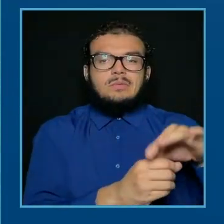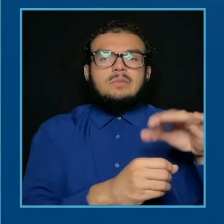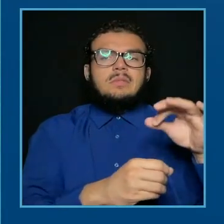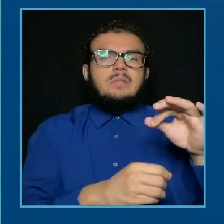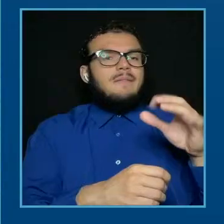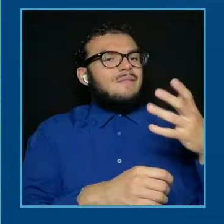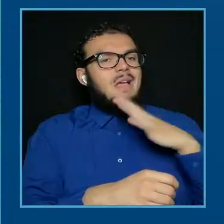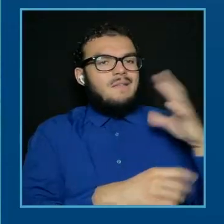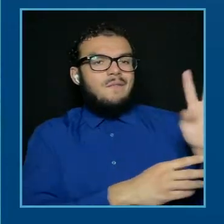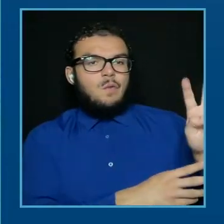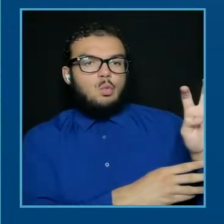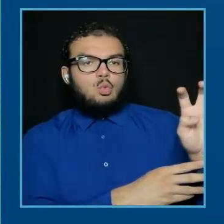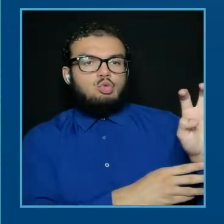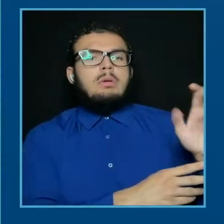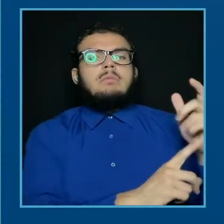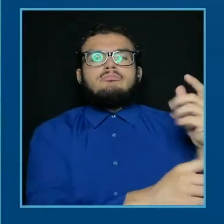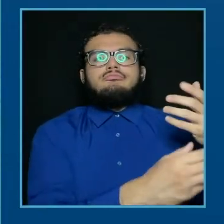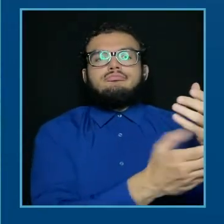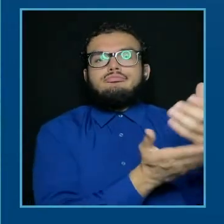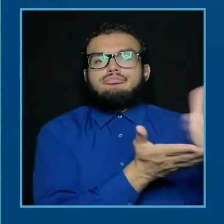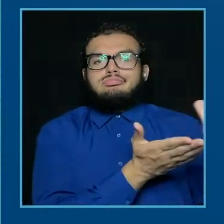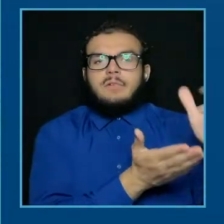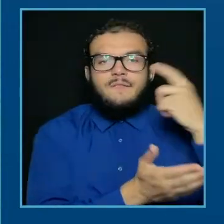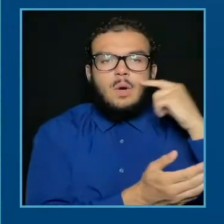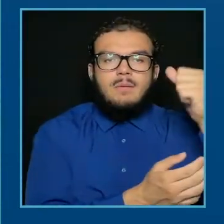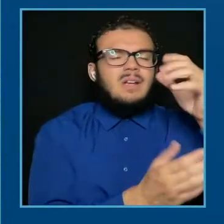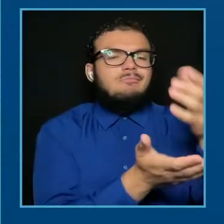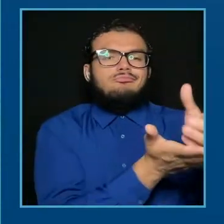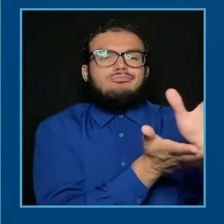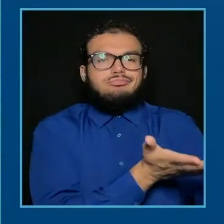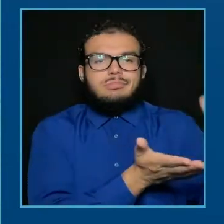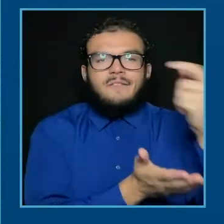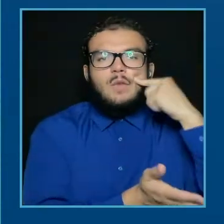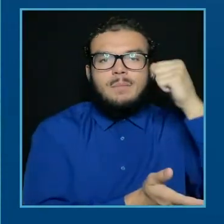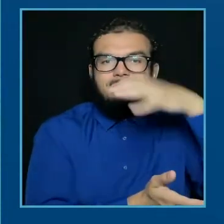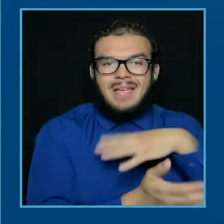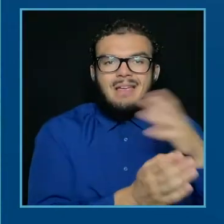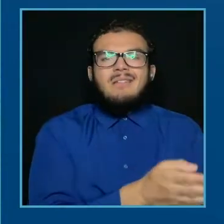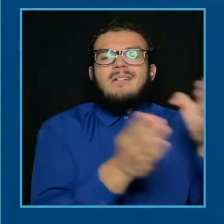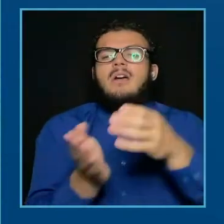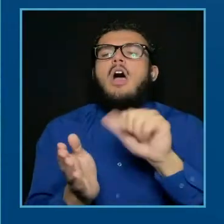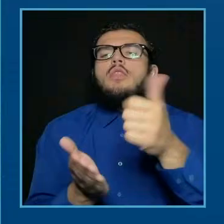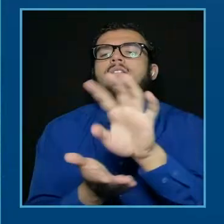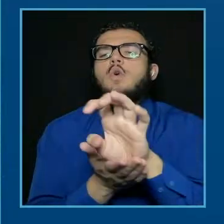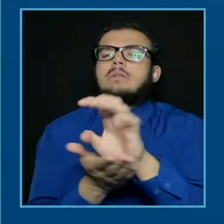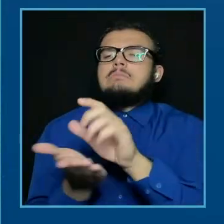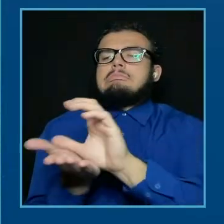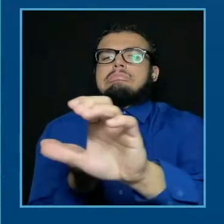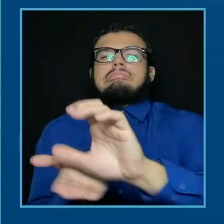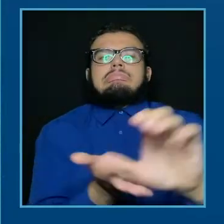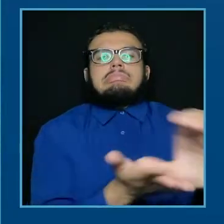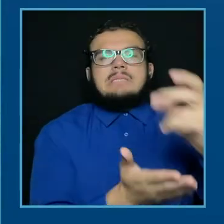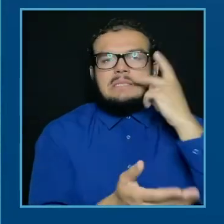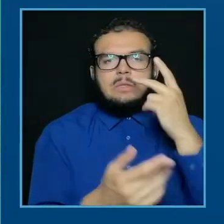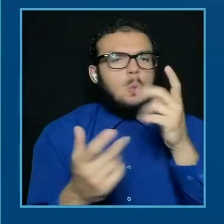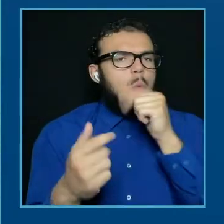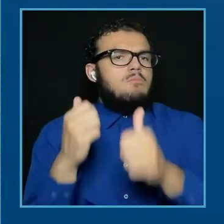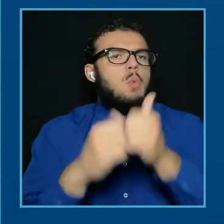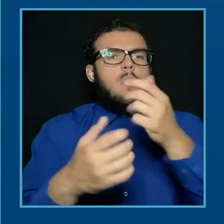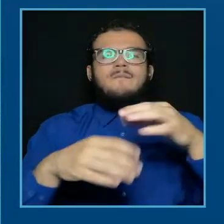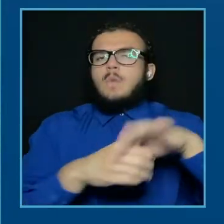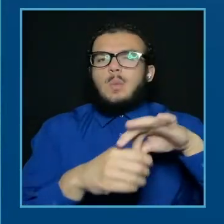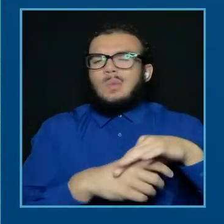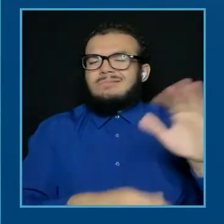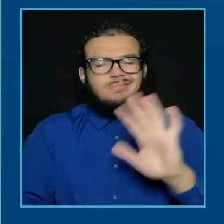400 of them are just for the men. The other 400 are shared among everybody, and we'll just see who winds up with the most votes. That's not the procedure.